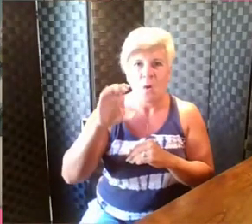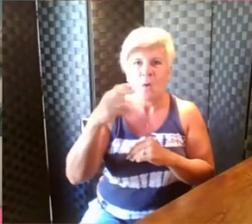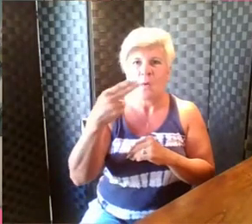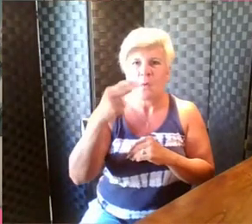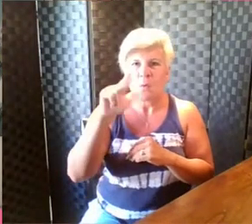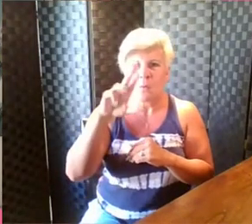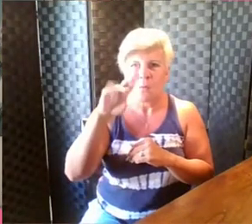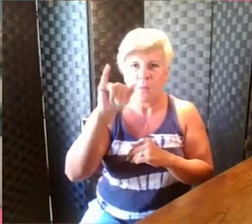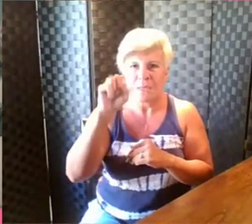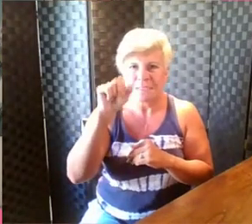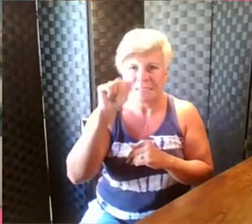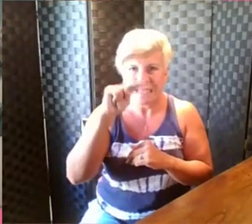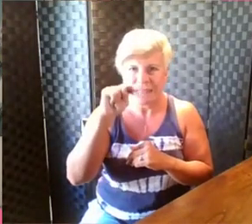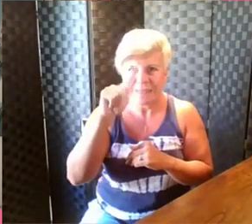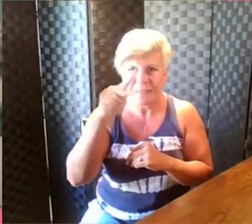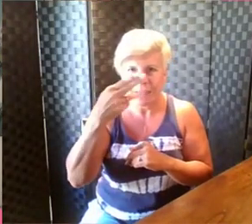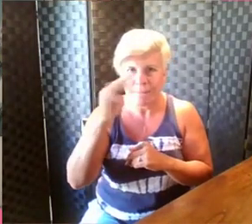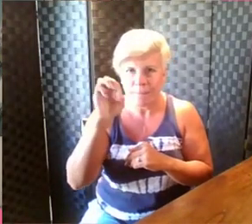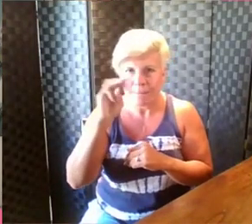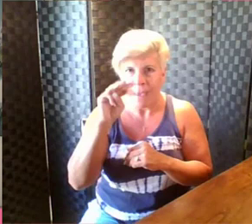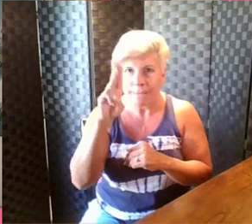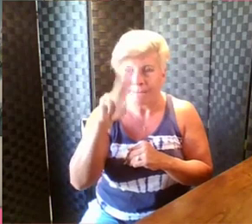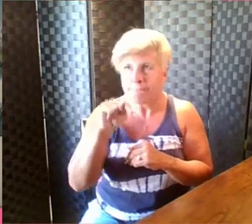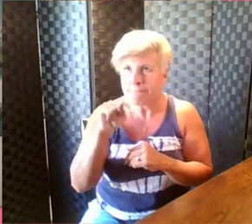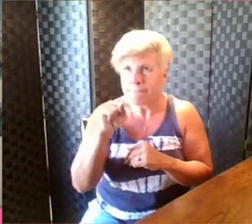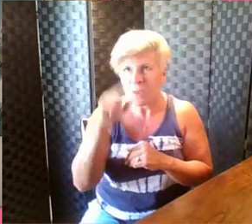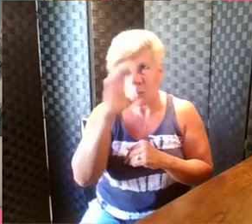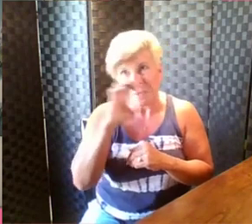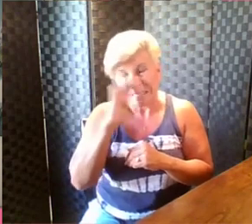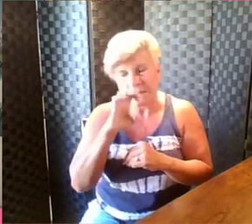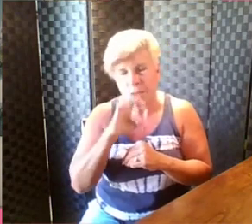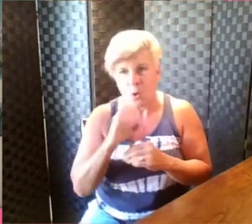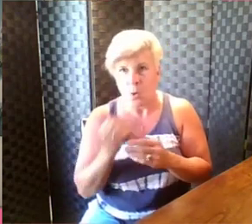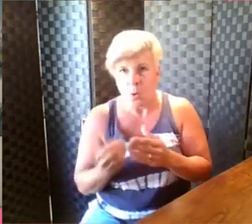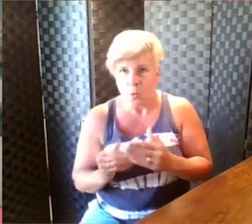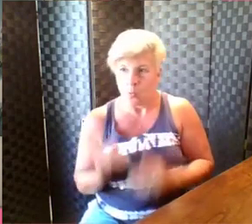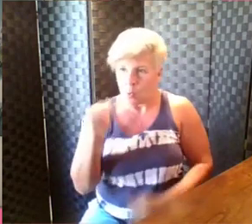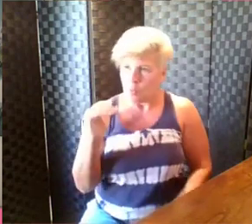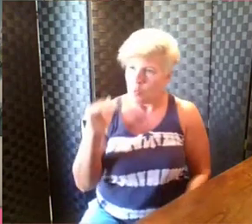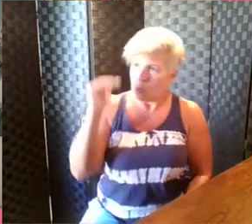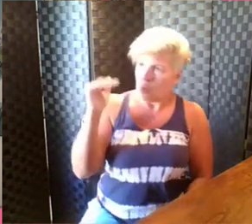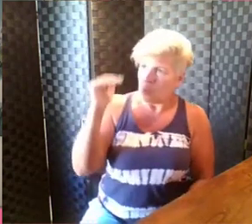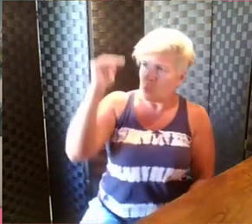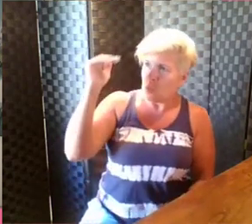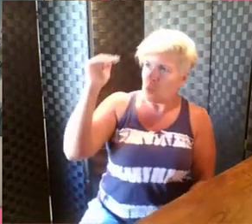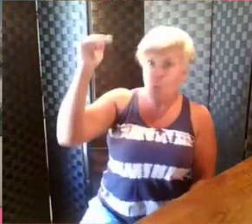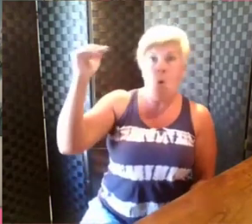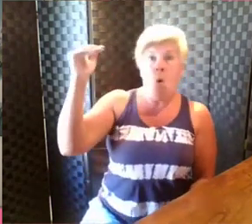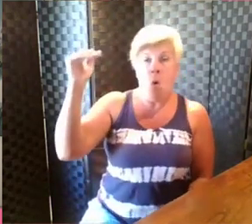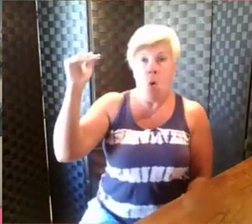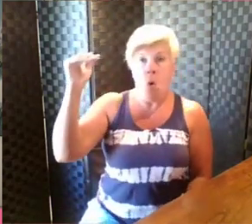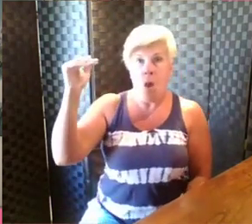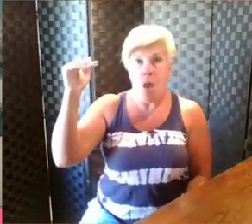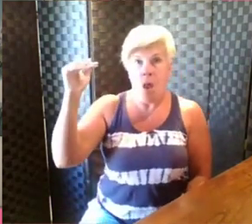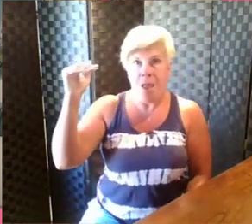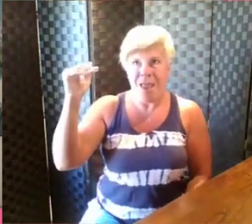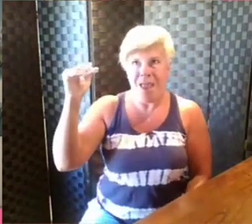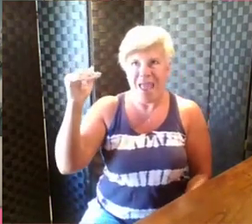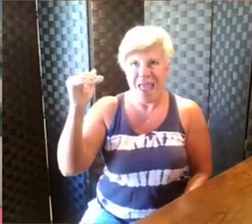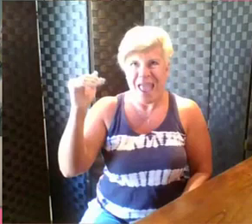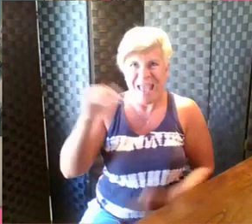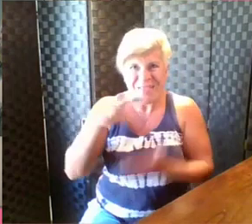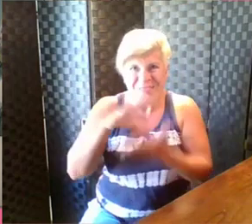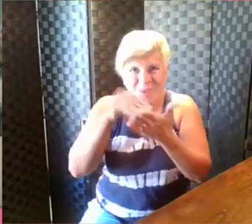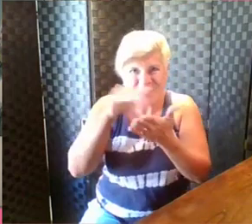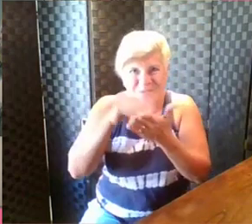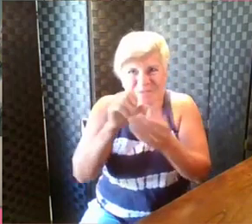Chrysanthemum grew and grew and grew. And when she was old enough to appreciate it, Chrysanthemum loved her